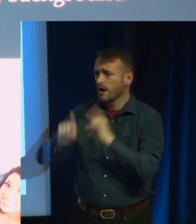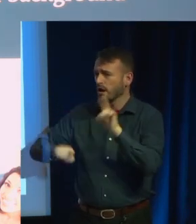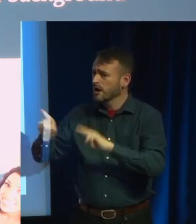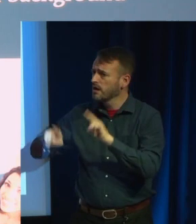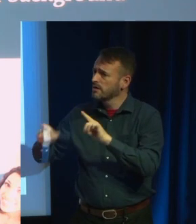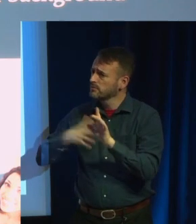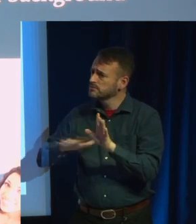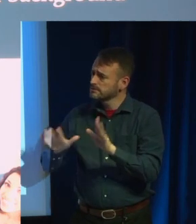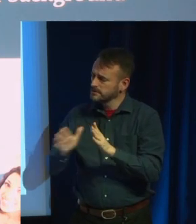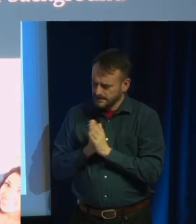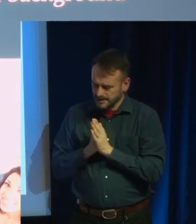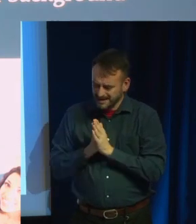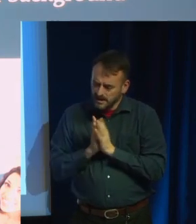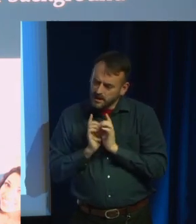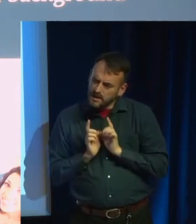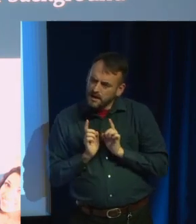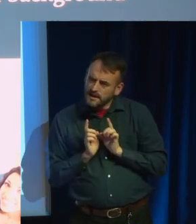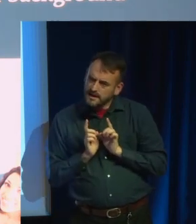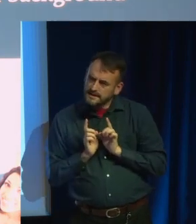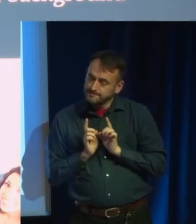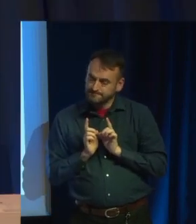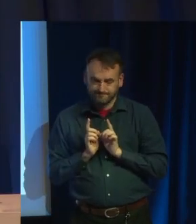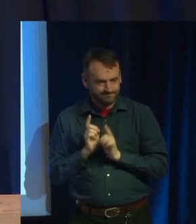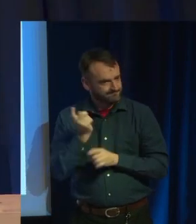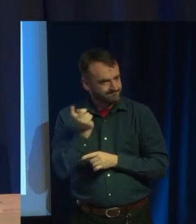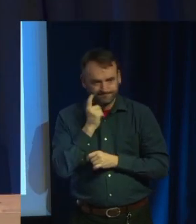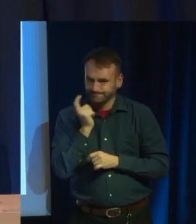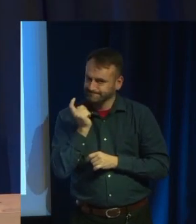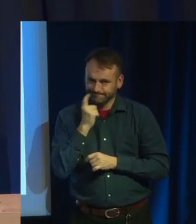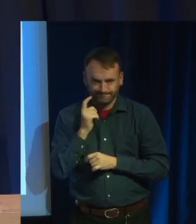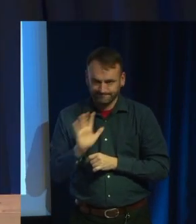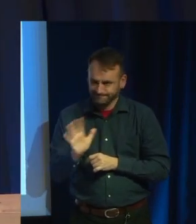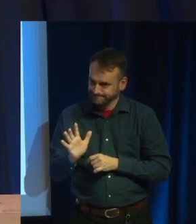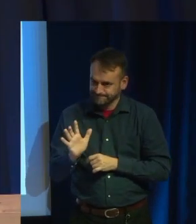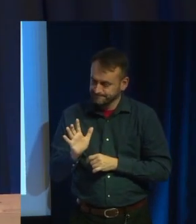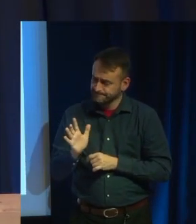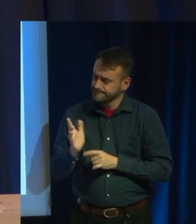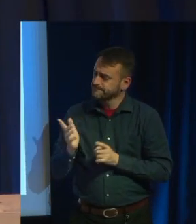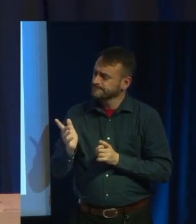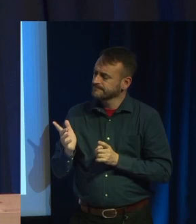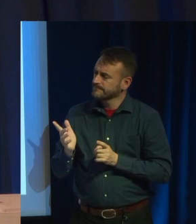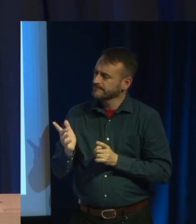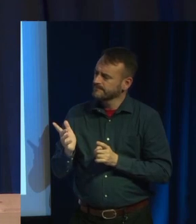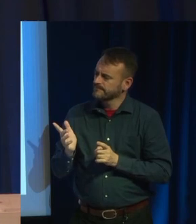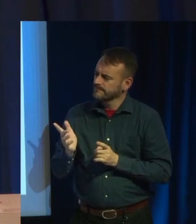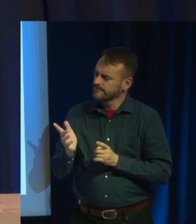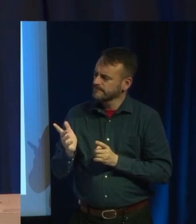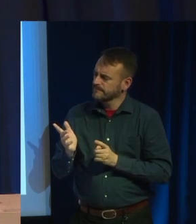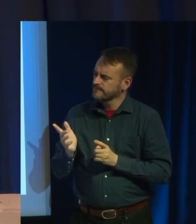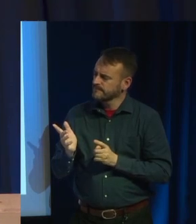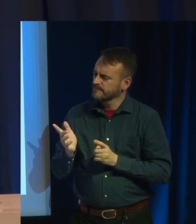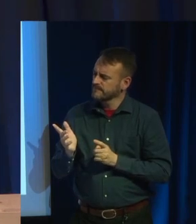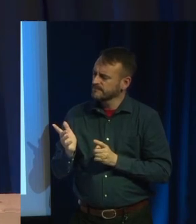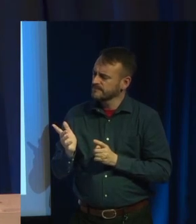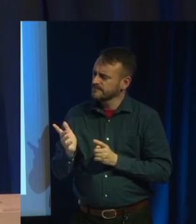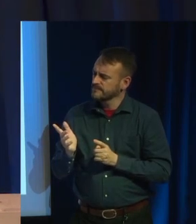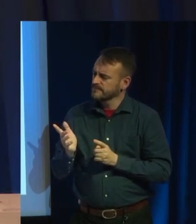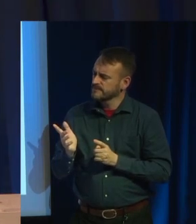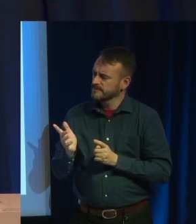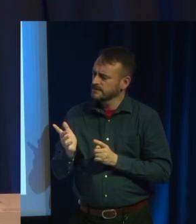to be very easy. Not everybody understood that we wanted that and why we wanted